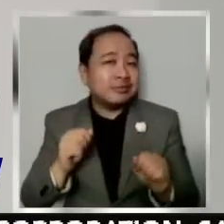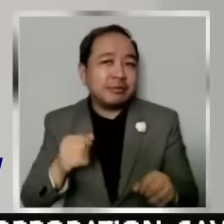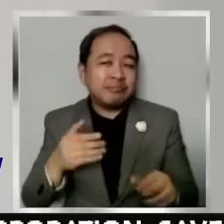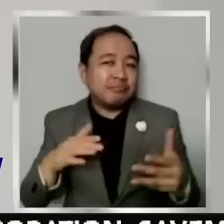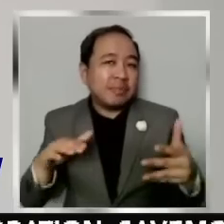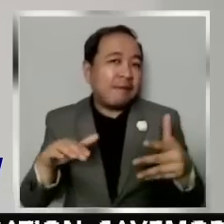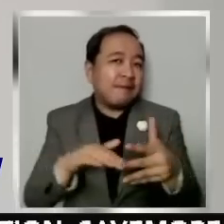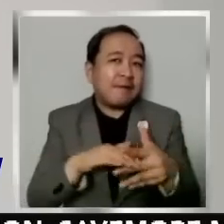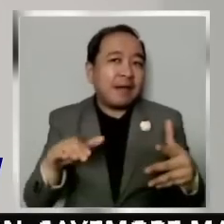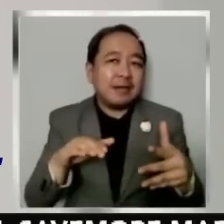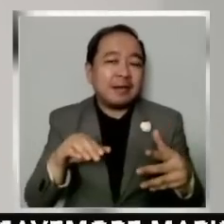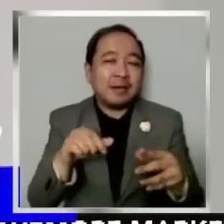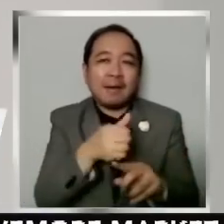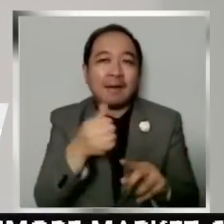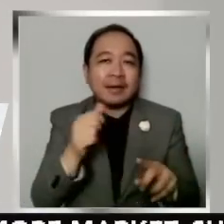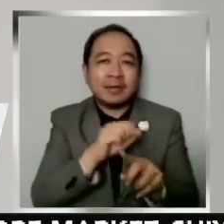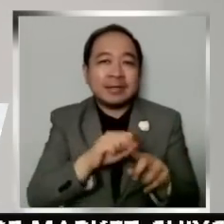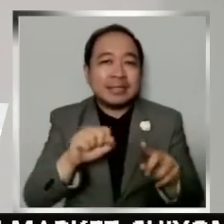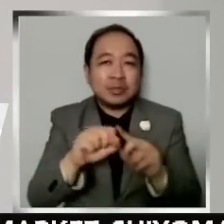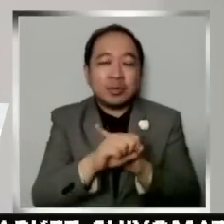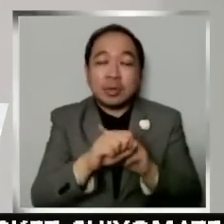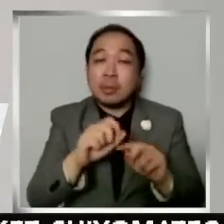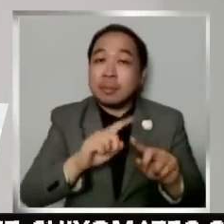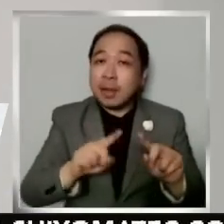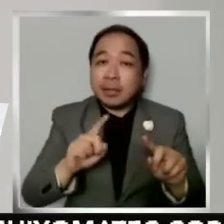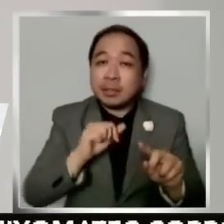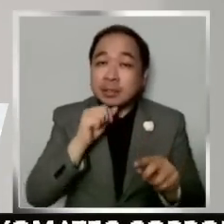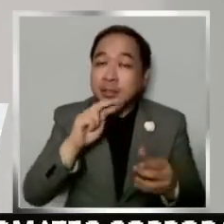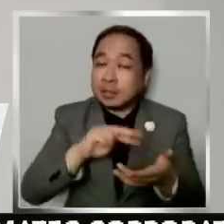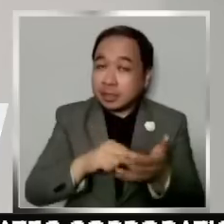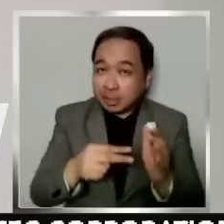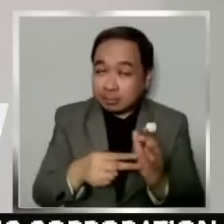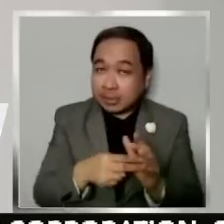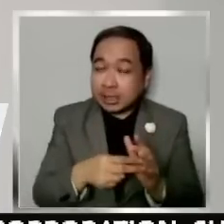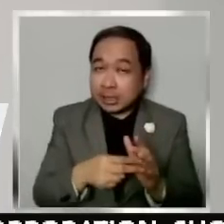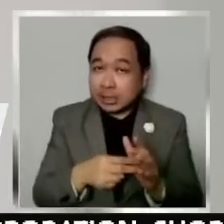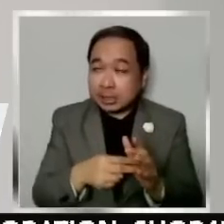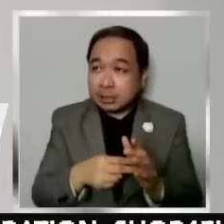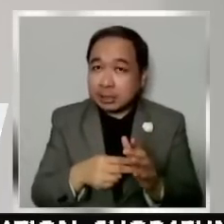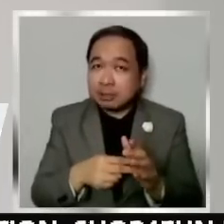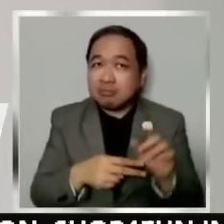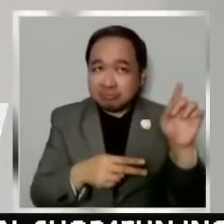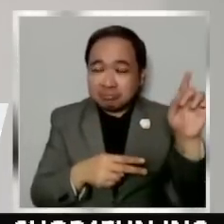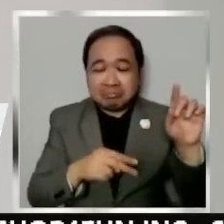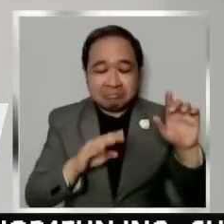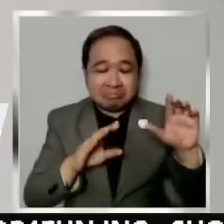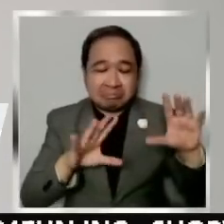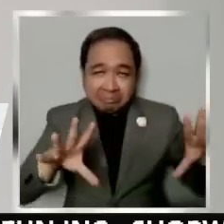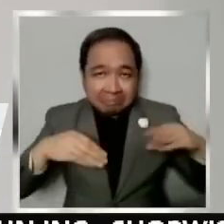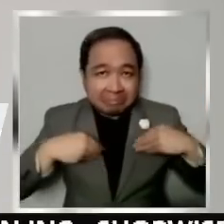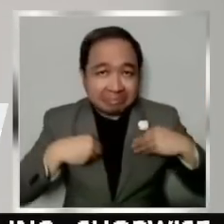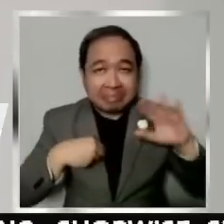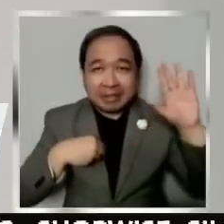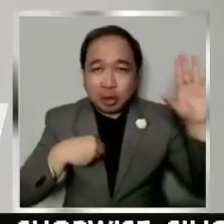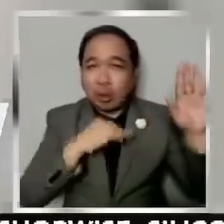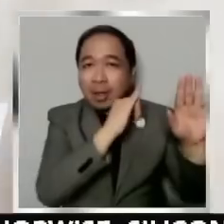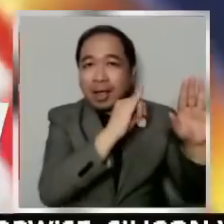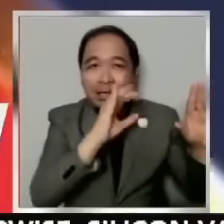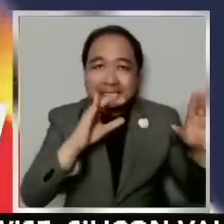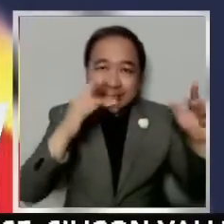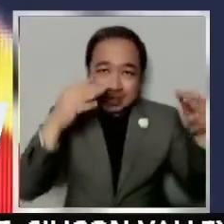circumstances. But that didn't mean that we will be acceding to what they want because we are no longer members of the